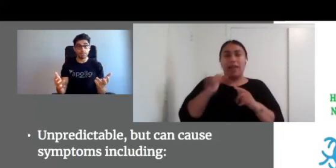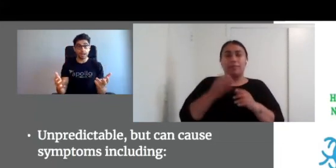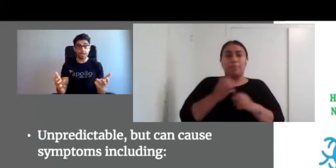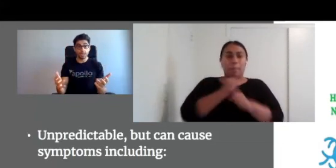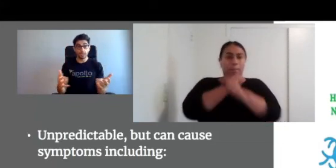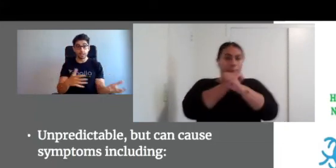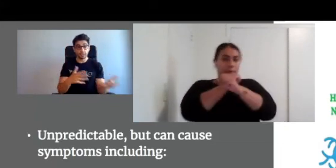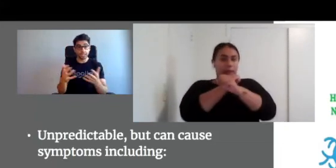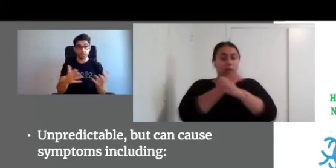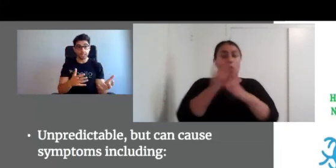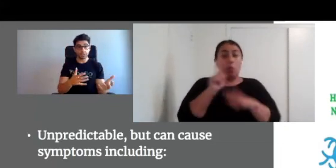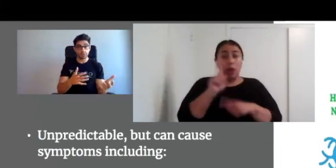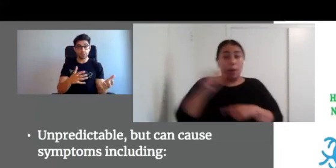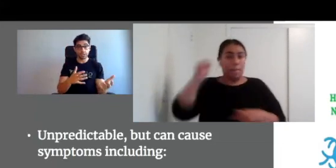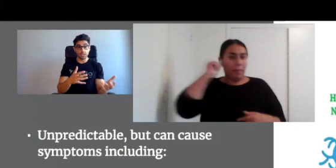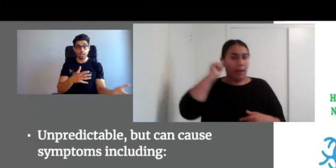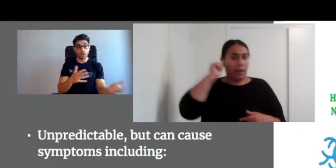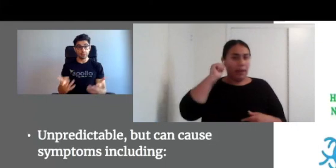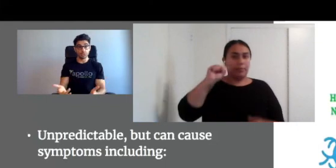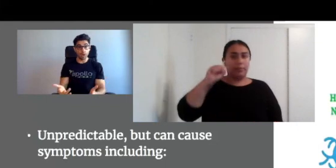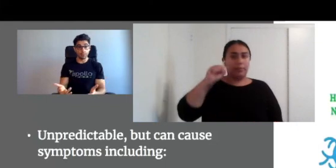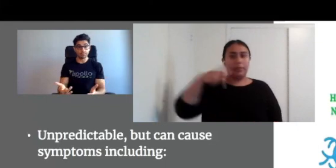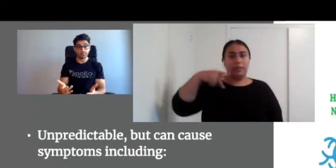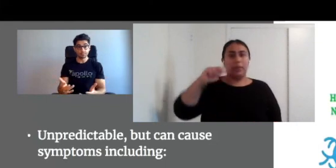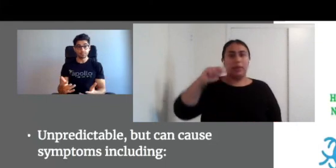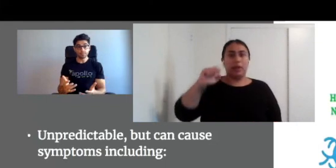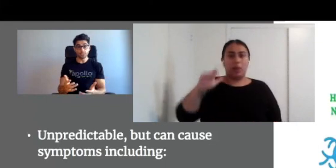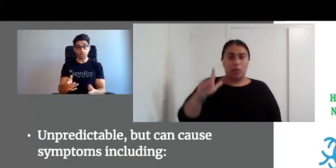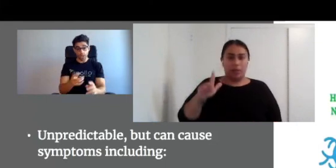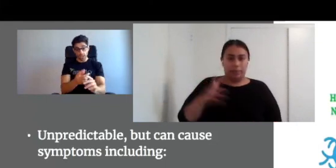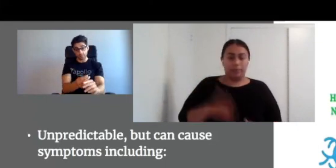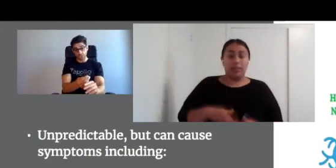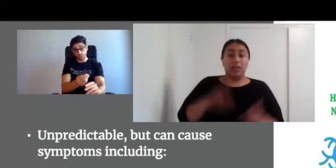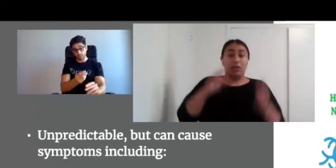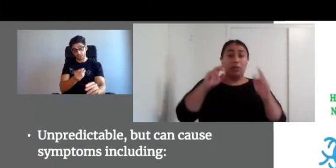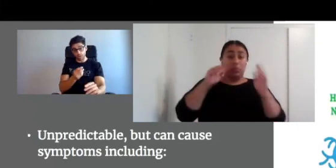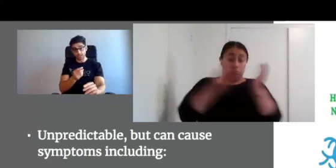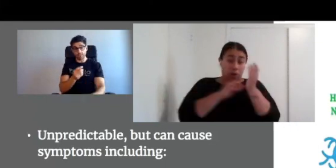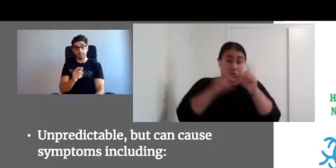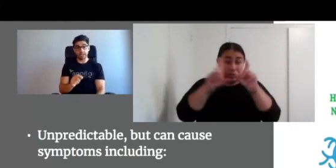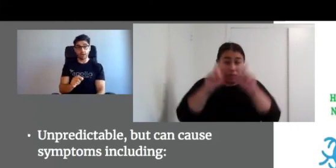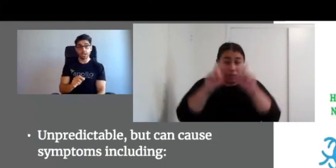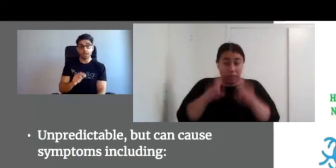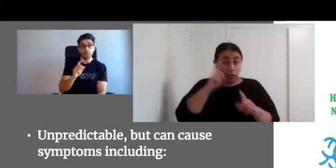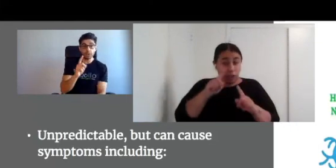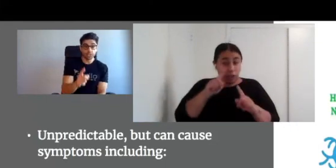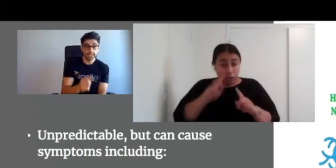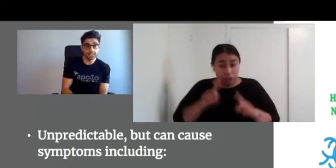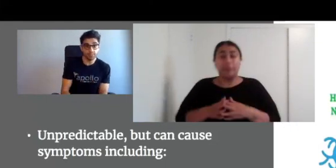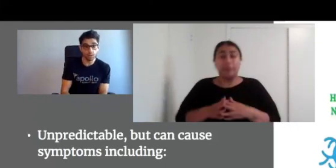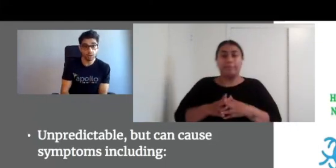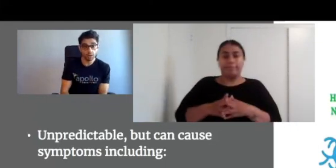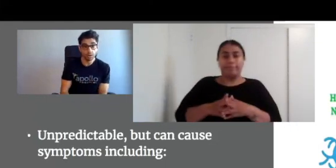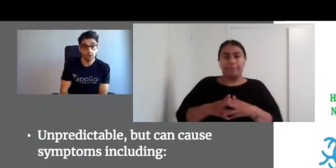does provide a lot of electrolytes for the nerves as well. So a physician will pull a small sample of that out, and what they are